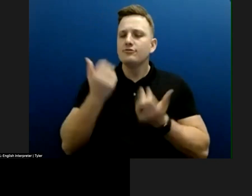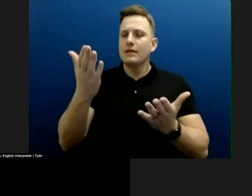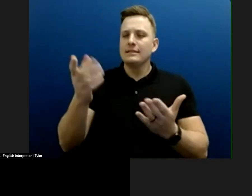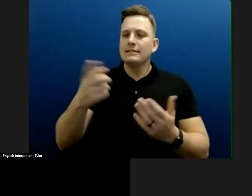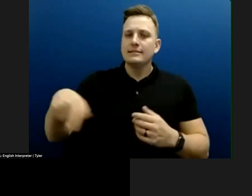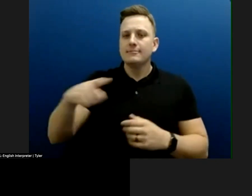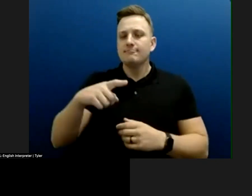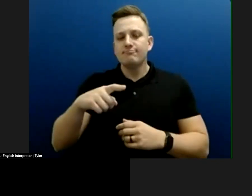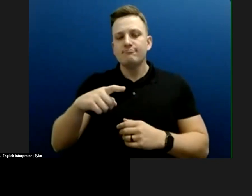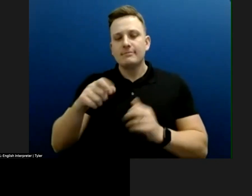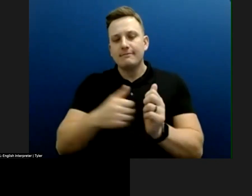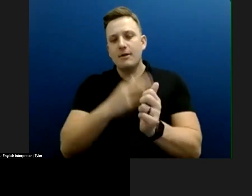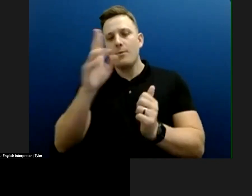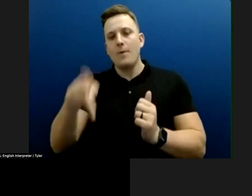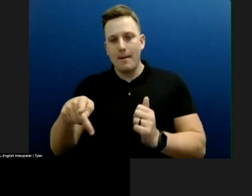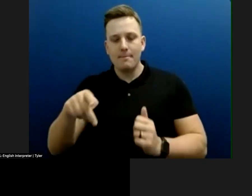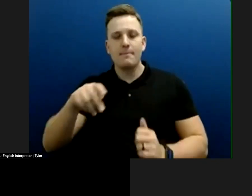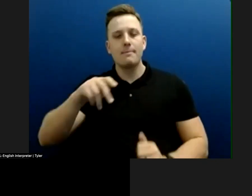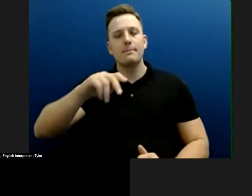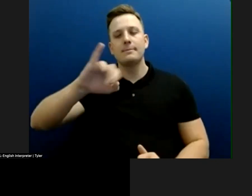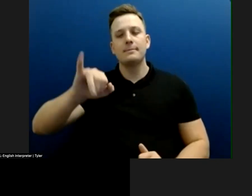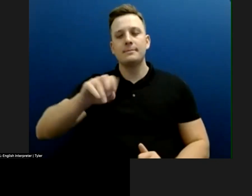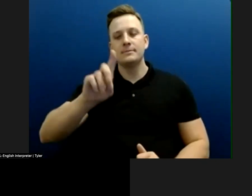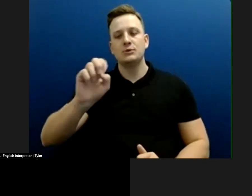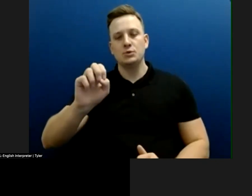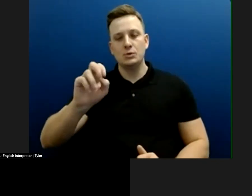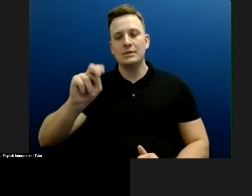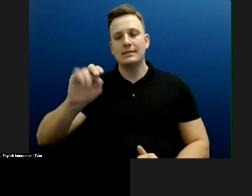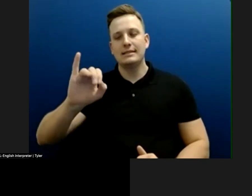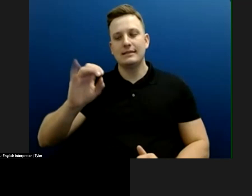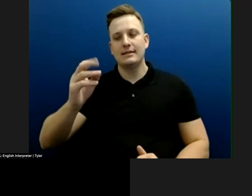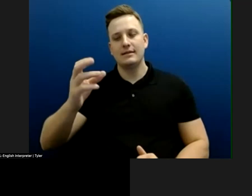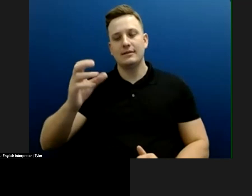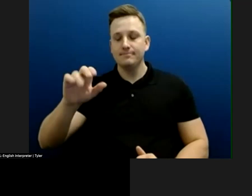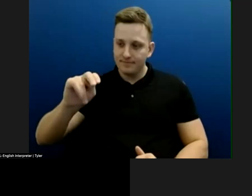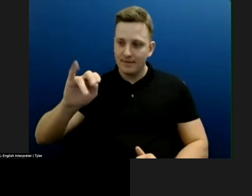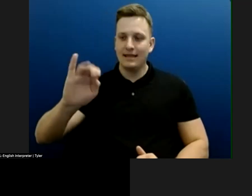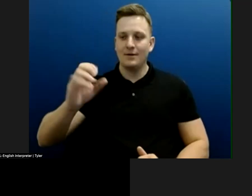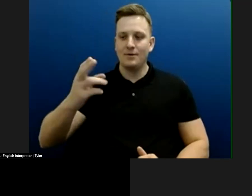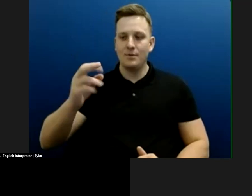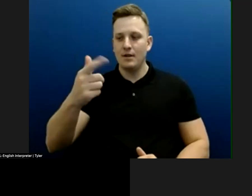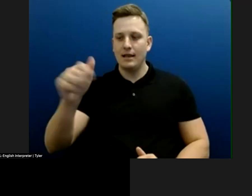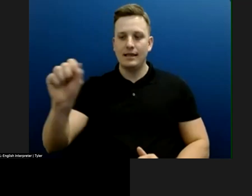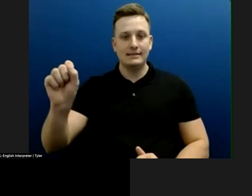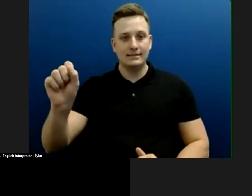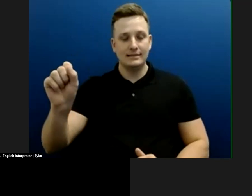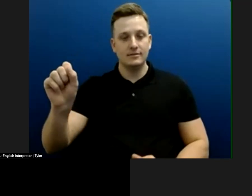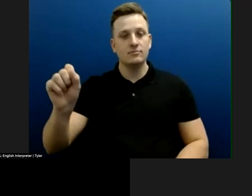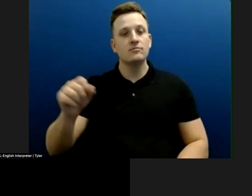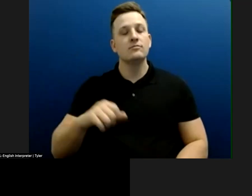Jude Nicholas, and perhaps that your colleagues in Canada who are now